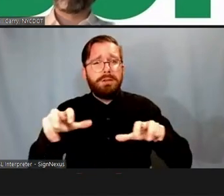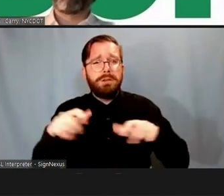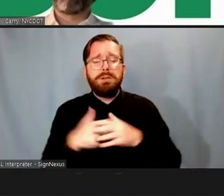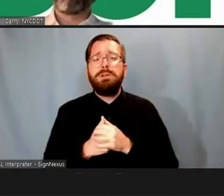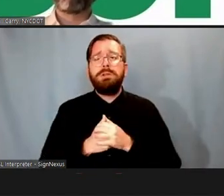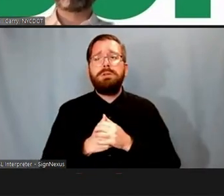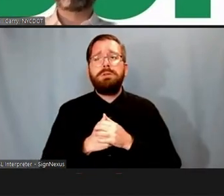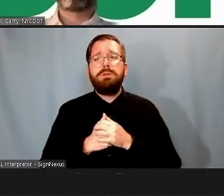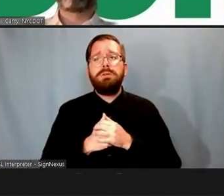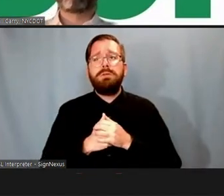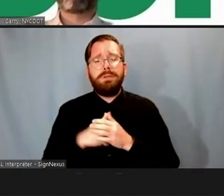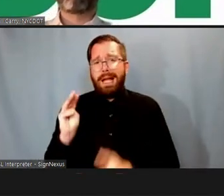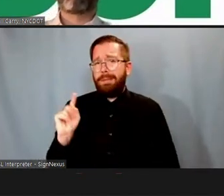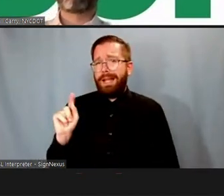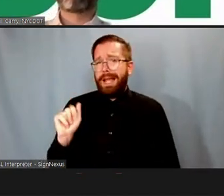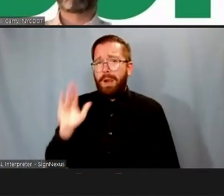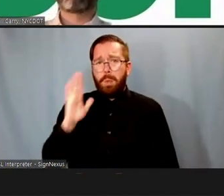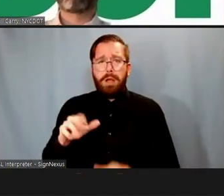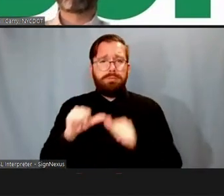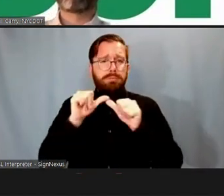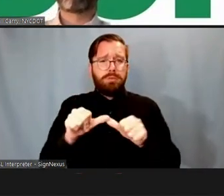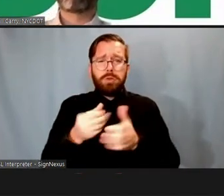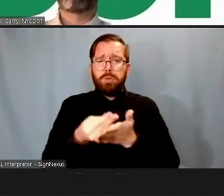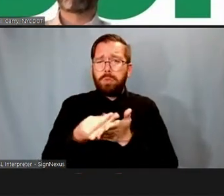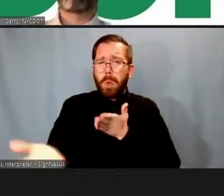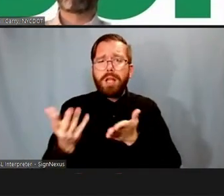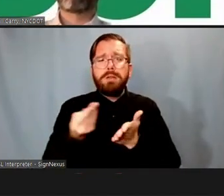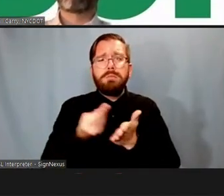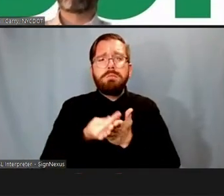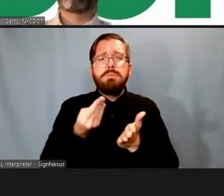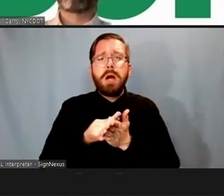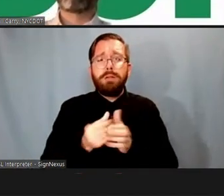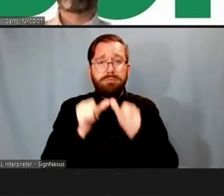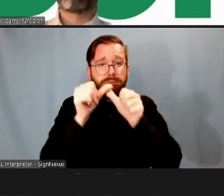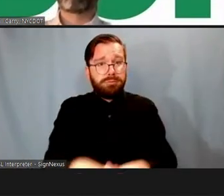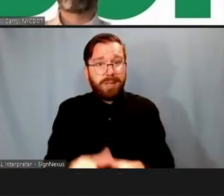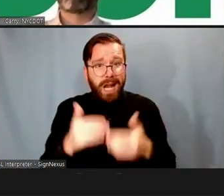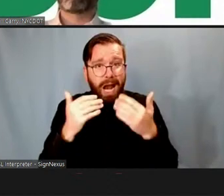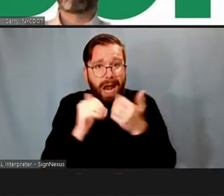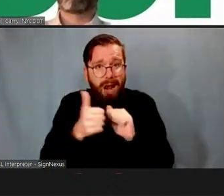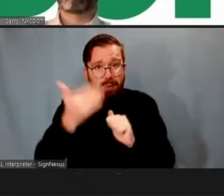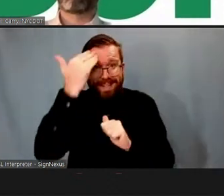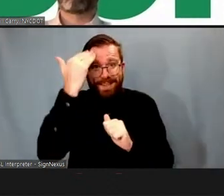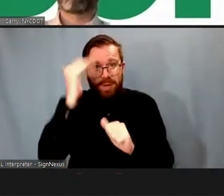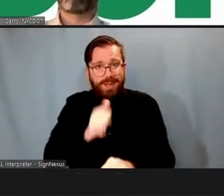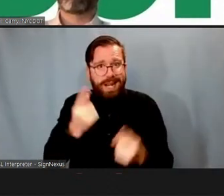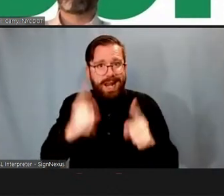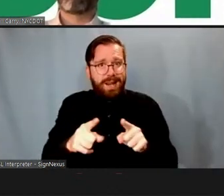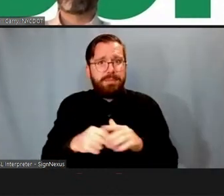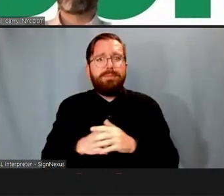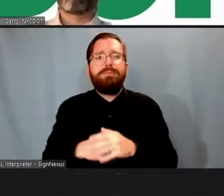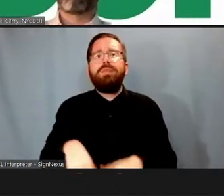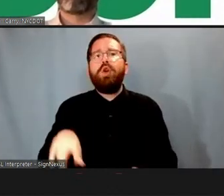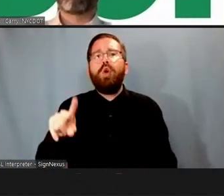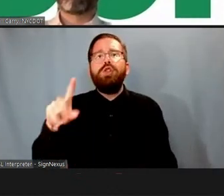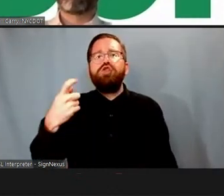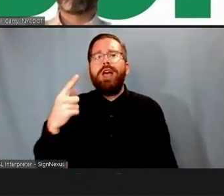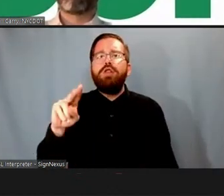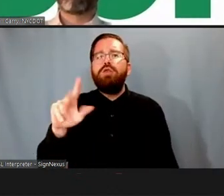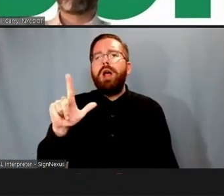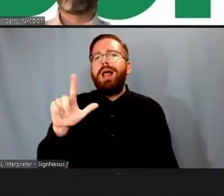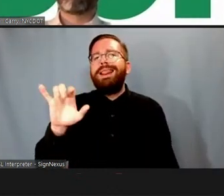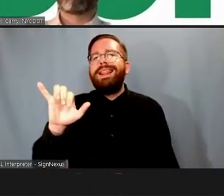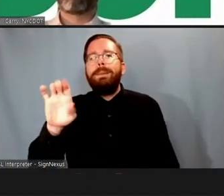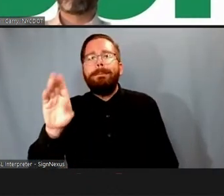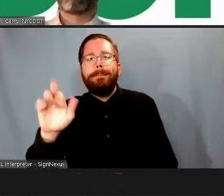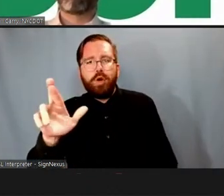continue to waste money like the cost overruns on the oculus and the second avenue subway and john lieber don't keep threatening that the